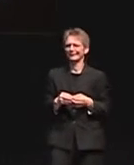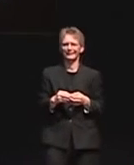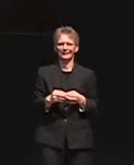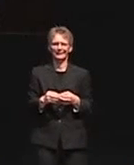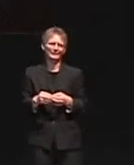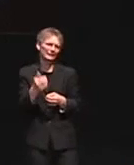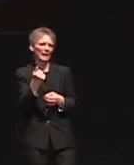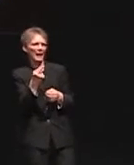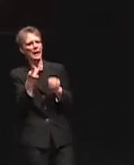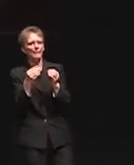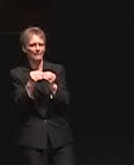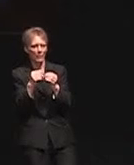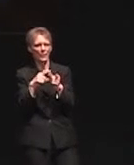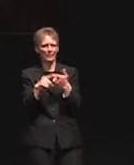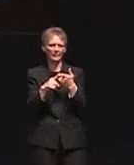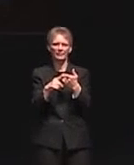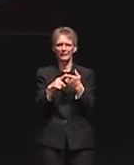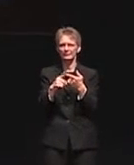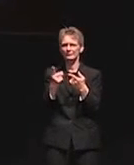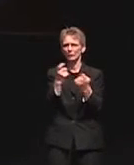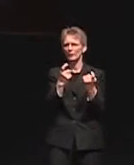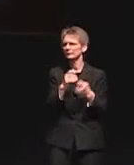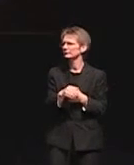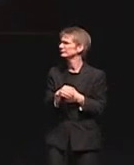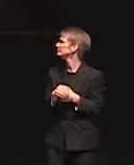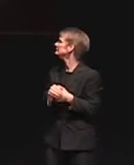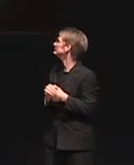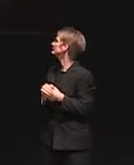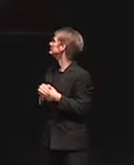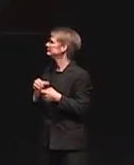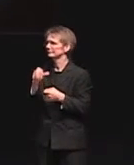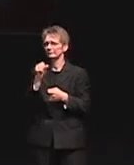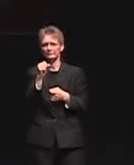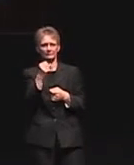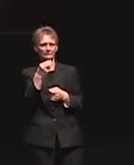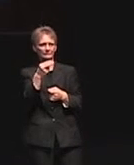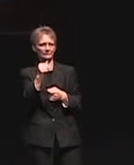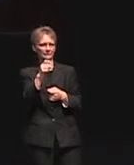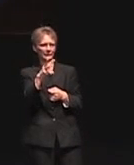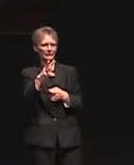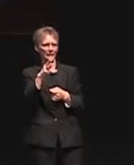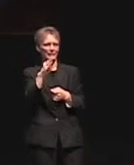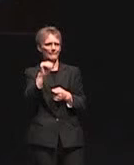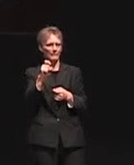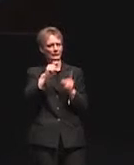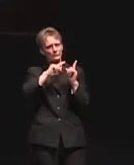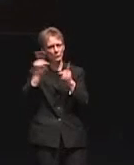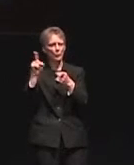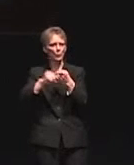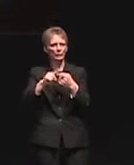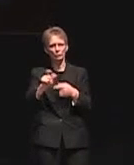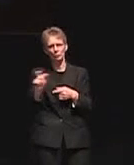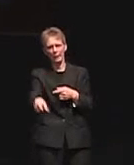I have a couple more and then some questions from you. Shadow box. I was we were going to Italy. There